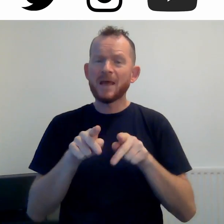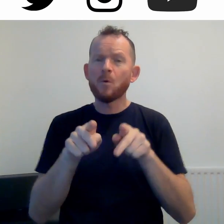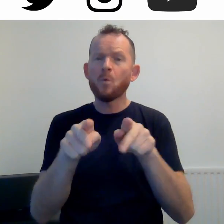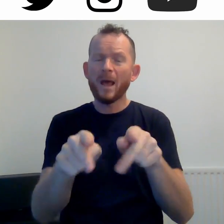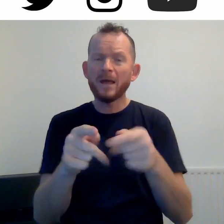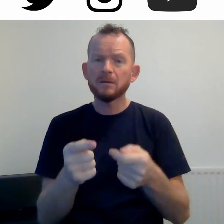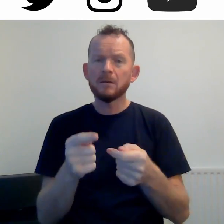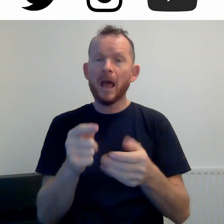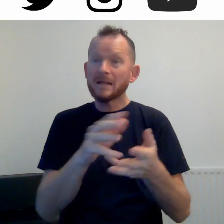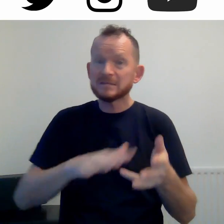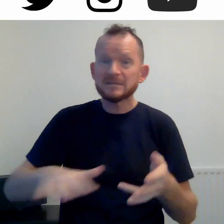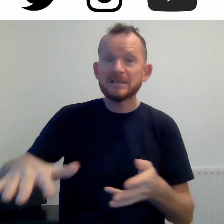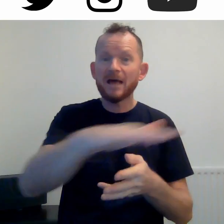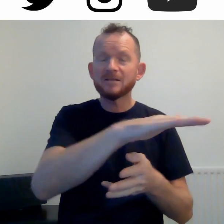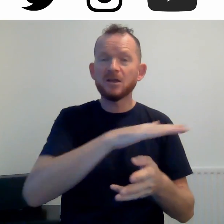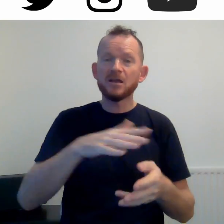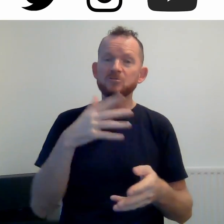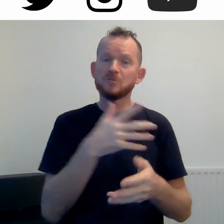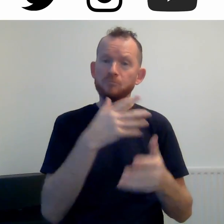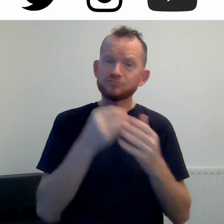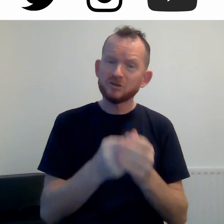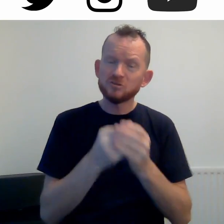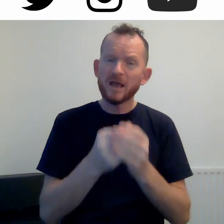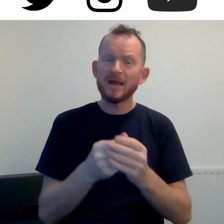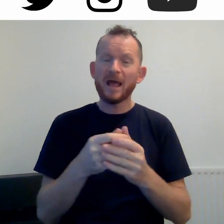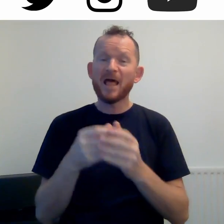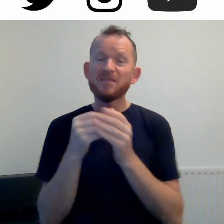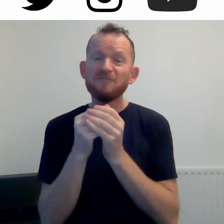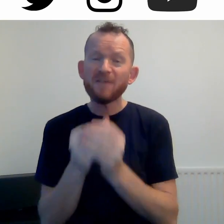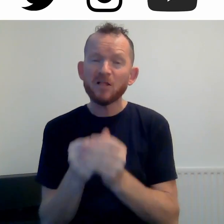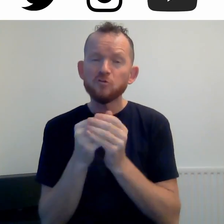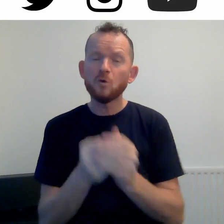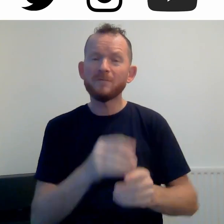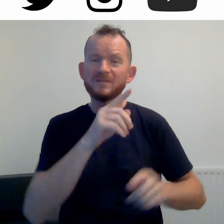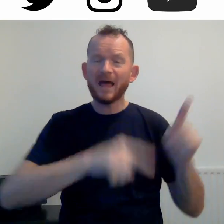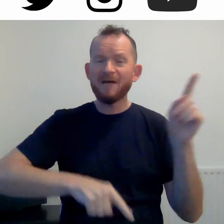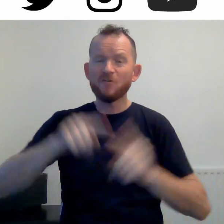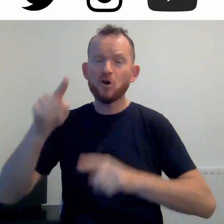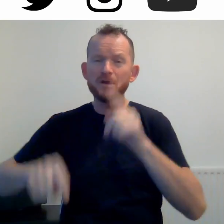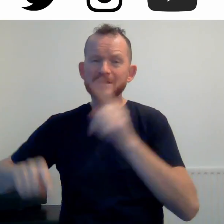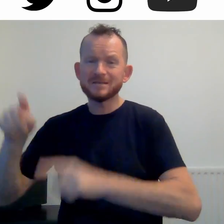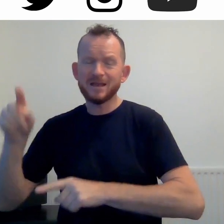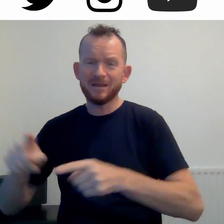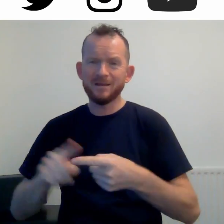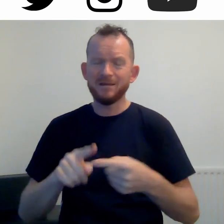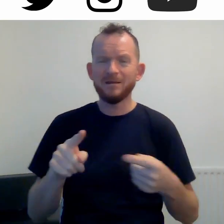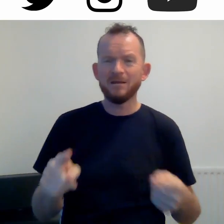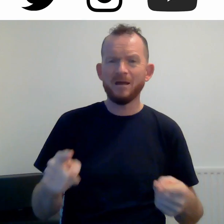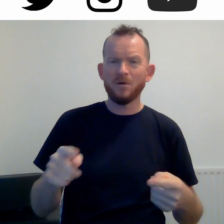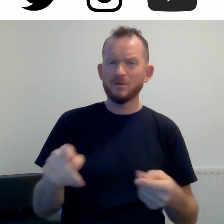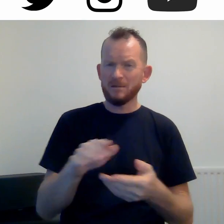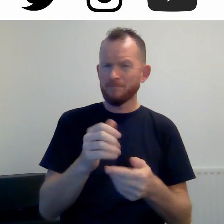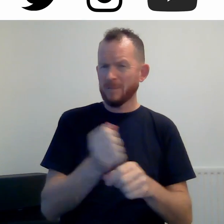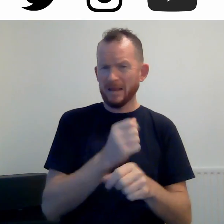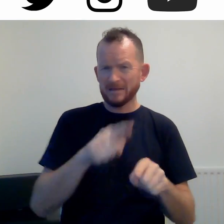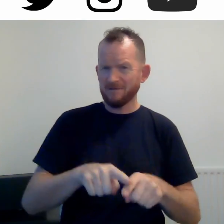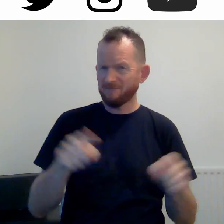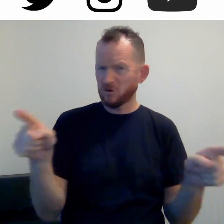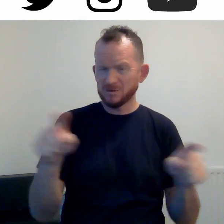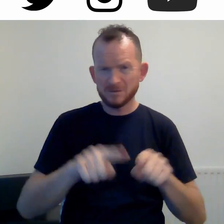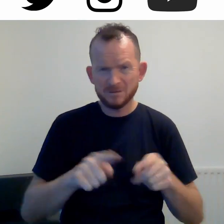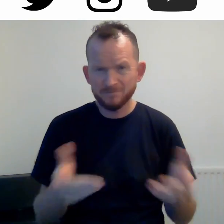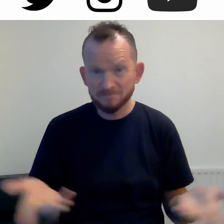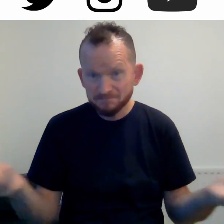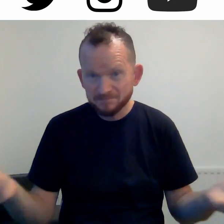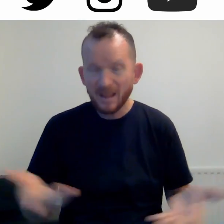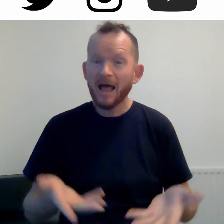way, as if, as a society, we can appreciate and value difference and diversity. Whether disabilities are invisible or not wouldn't really make